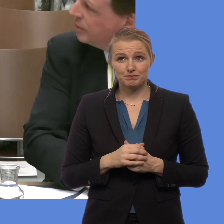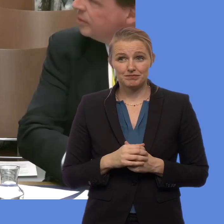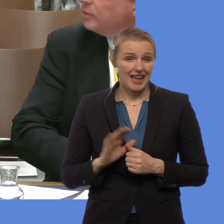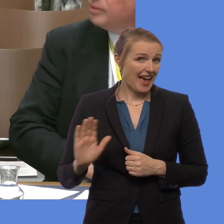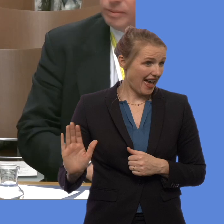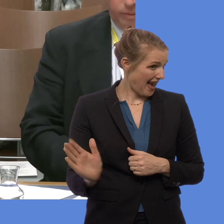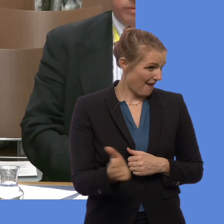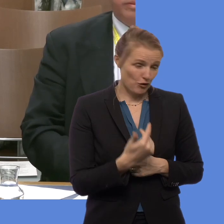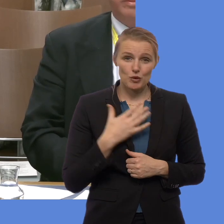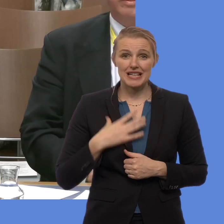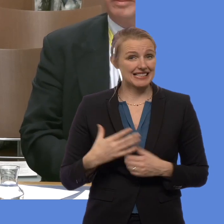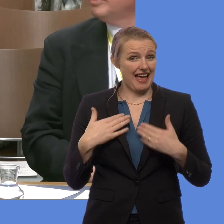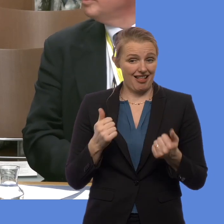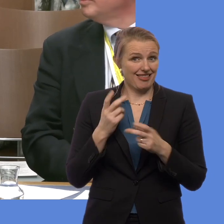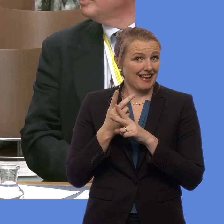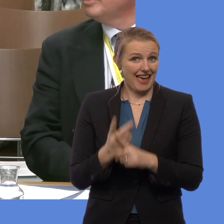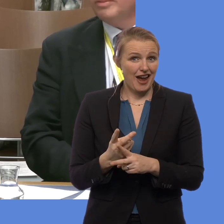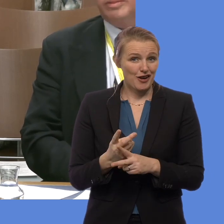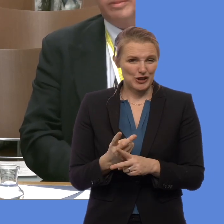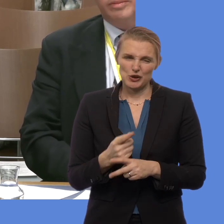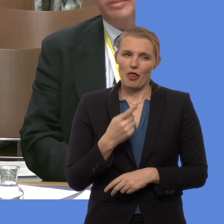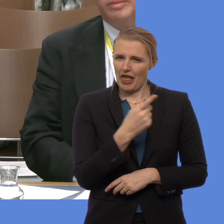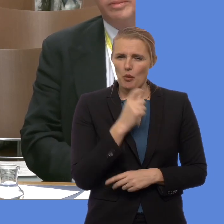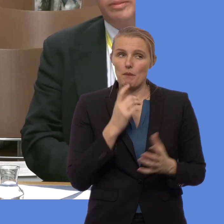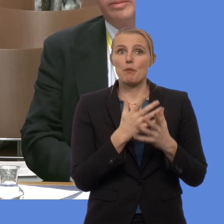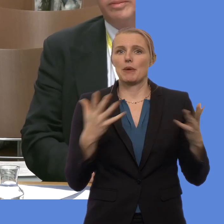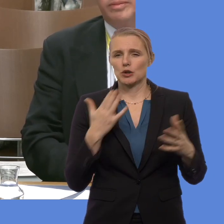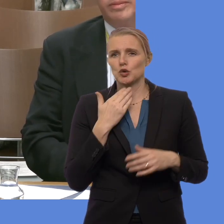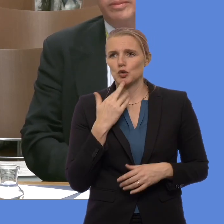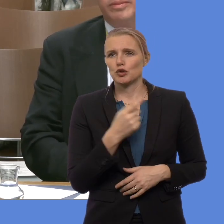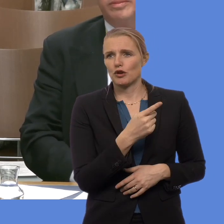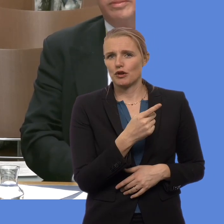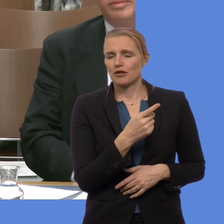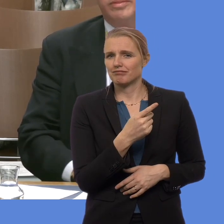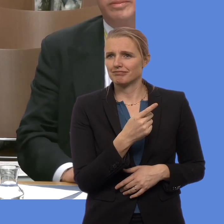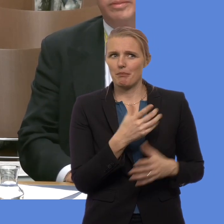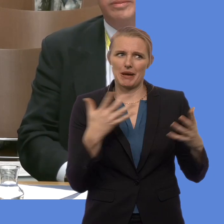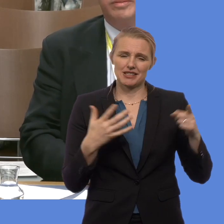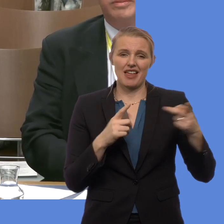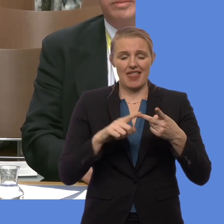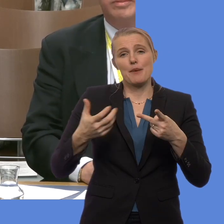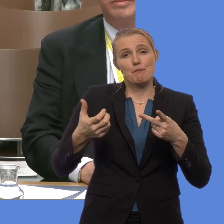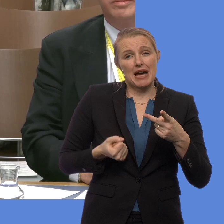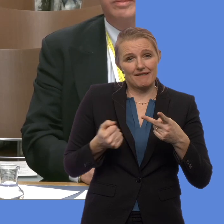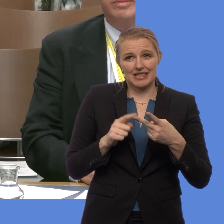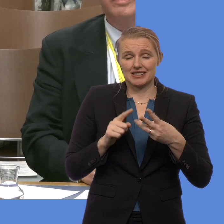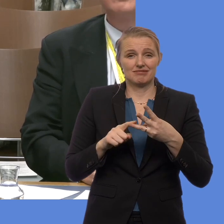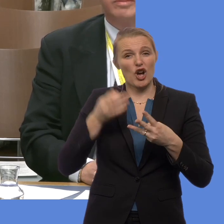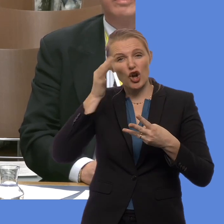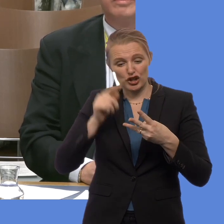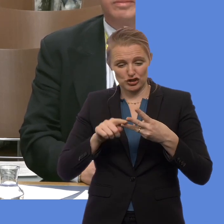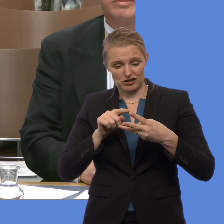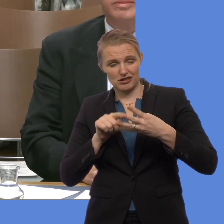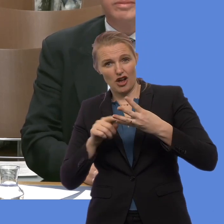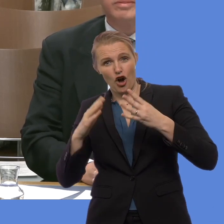healthcare. So they'll be the largest user by probably considerable distance. Then you'll have things like benefits, access to councils,